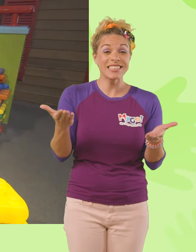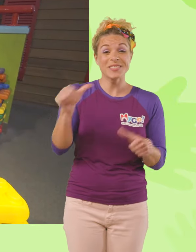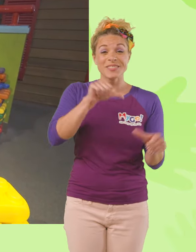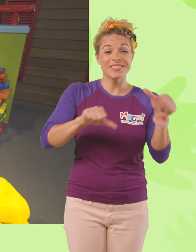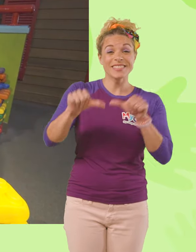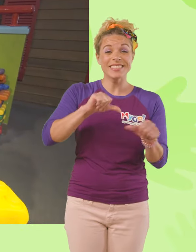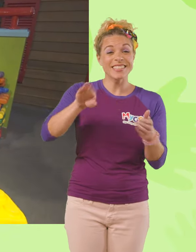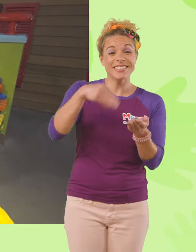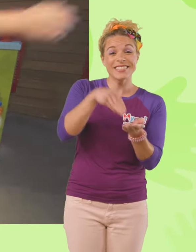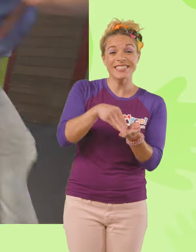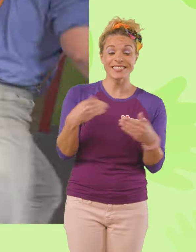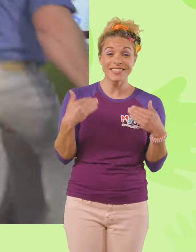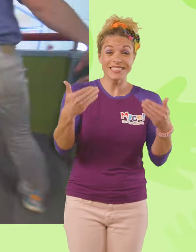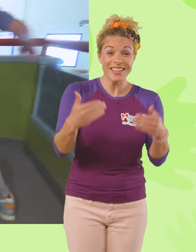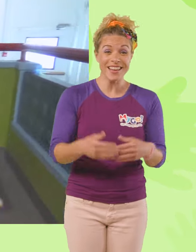Center. Let's go.